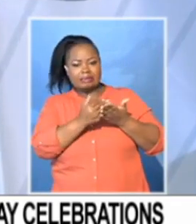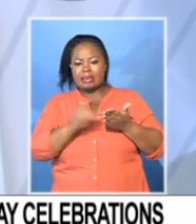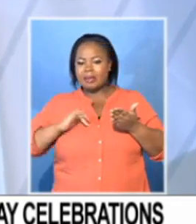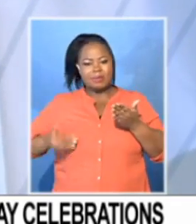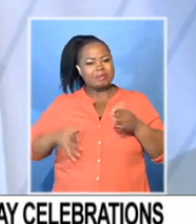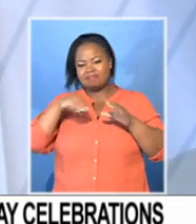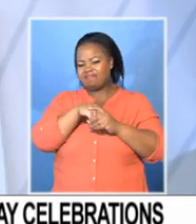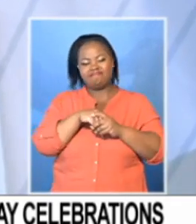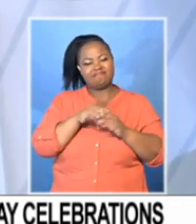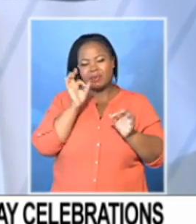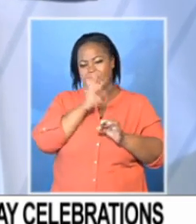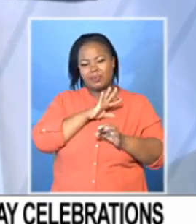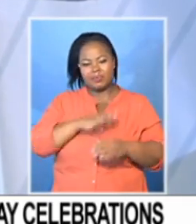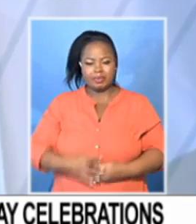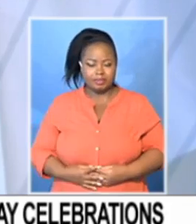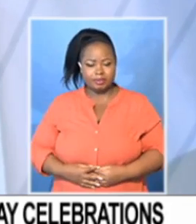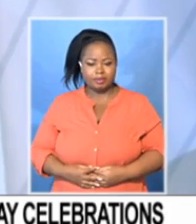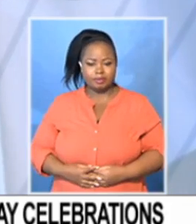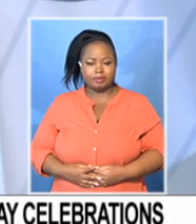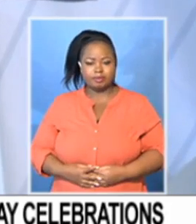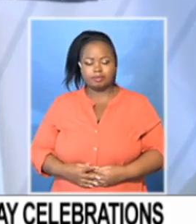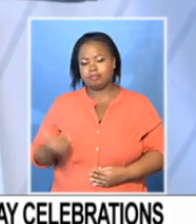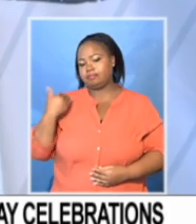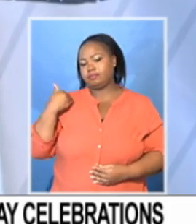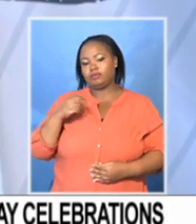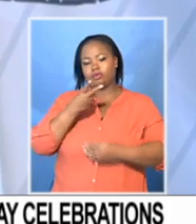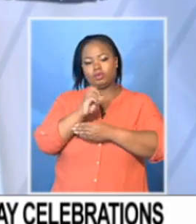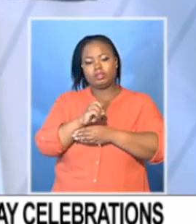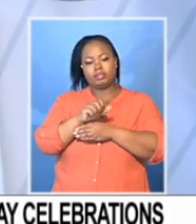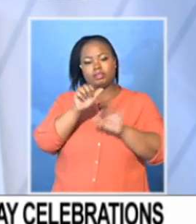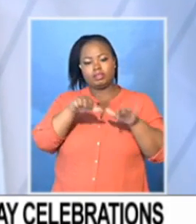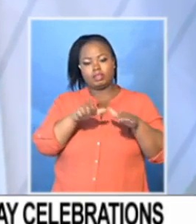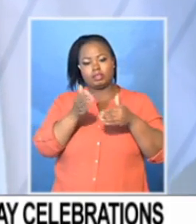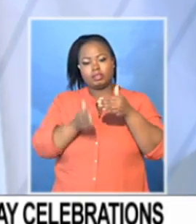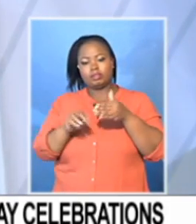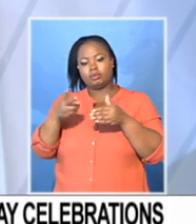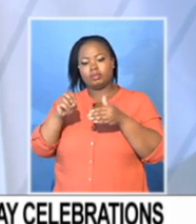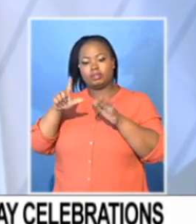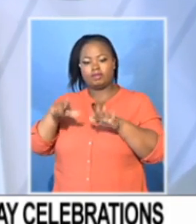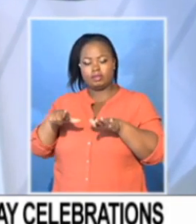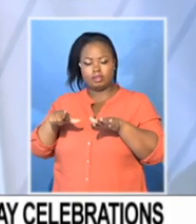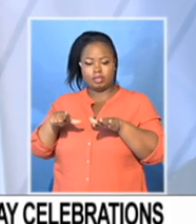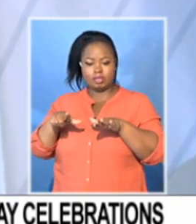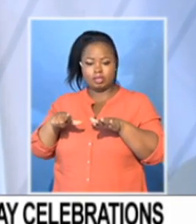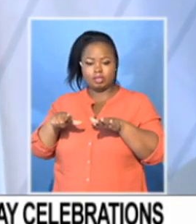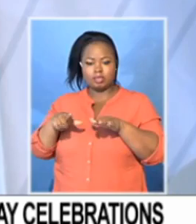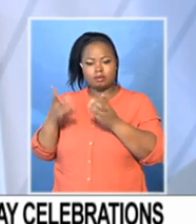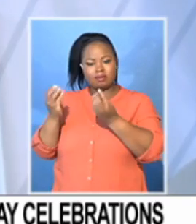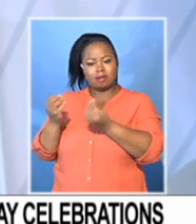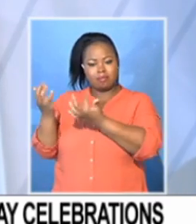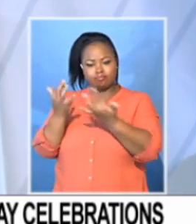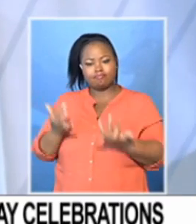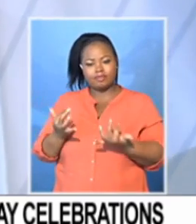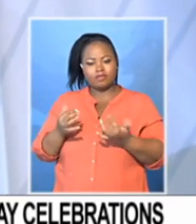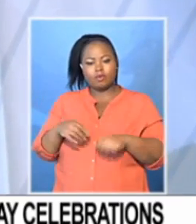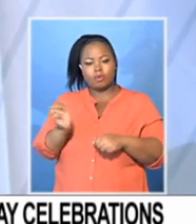The statistics in the 2016 to 2017 Commission for